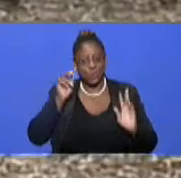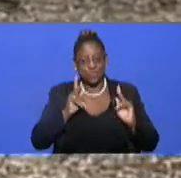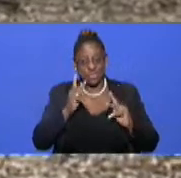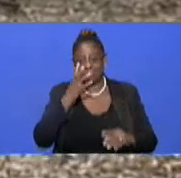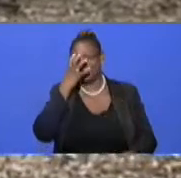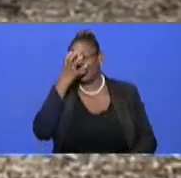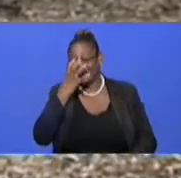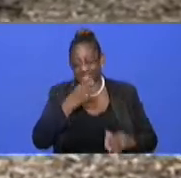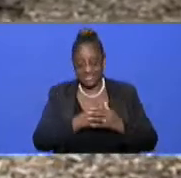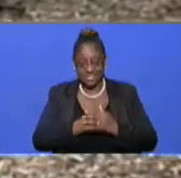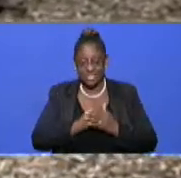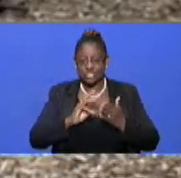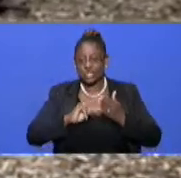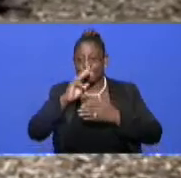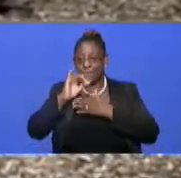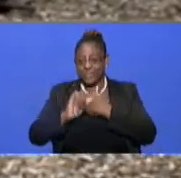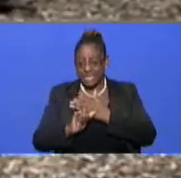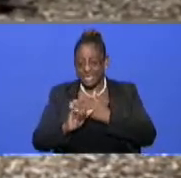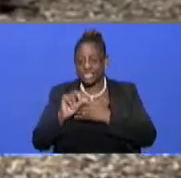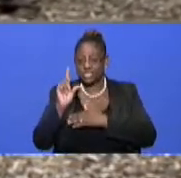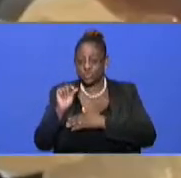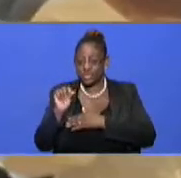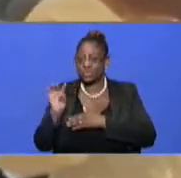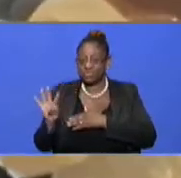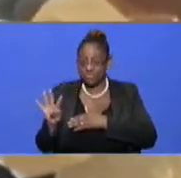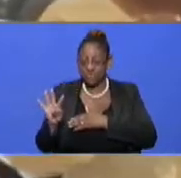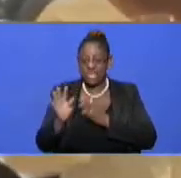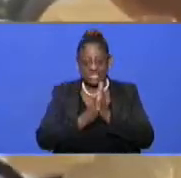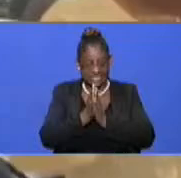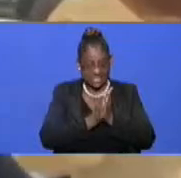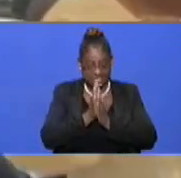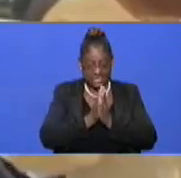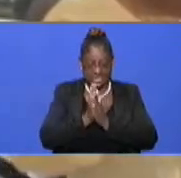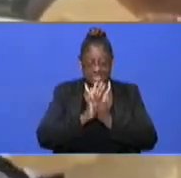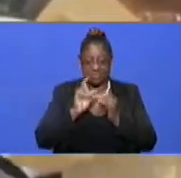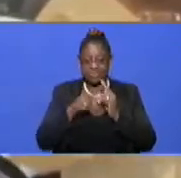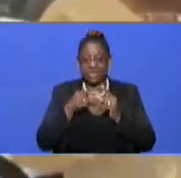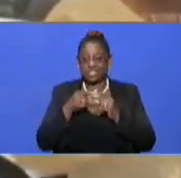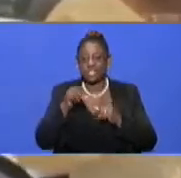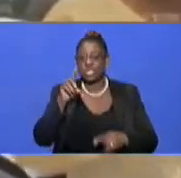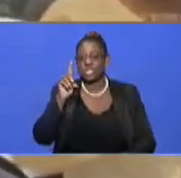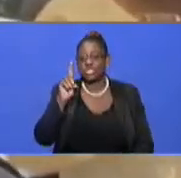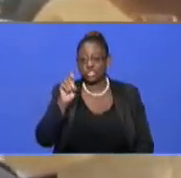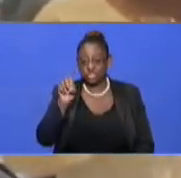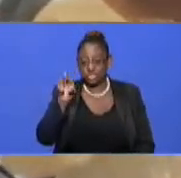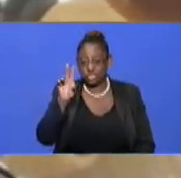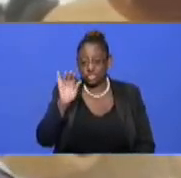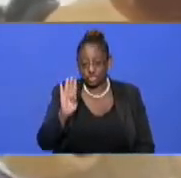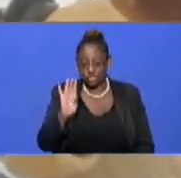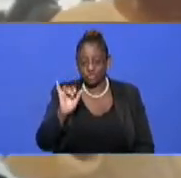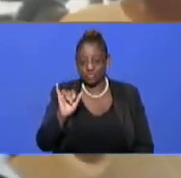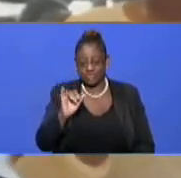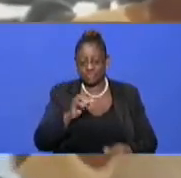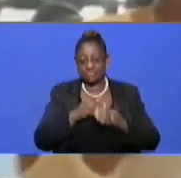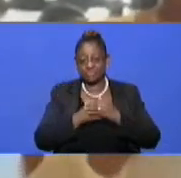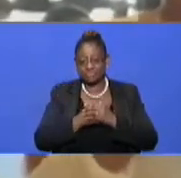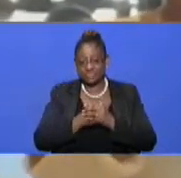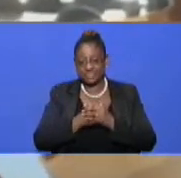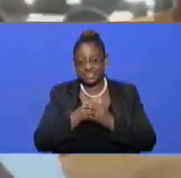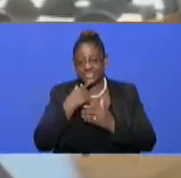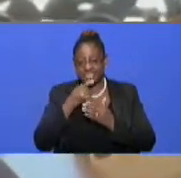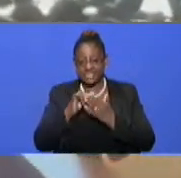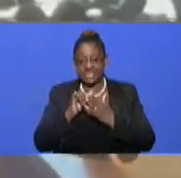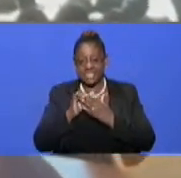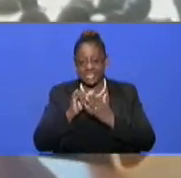Kentucky Derby, May 2024? We're looking more at Keeneland. We'll see how we bounce out of this race here, you know,